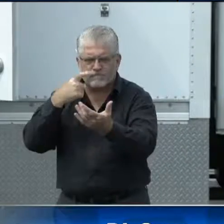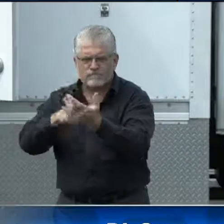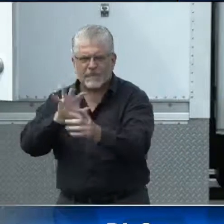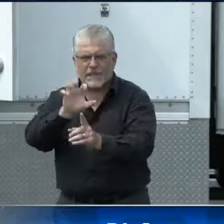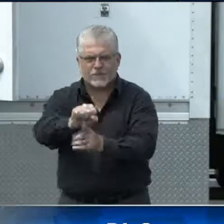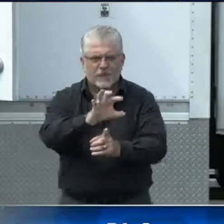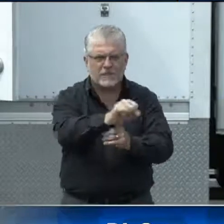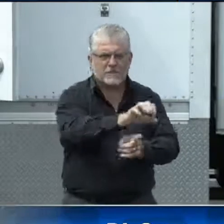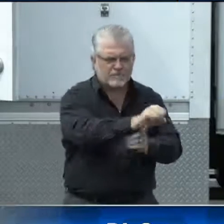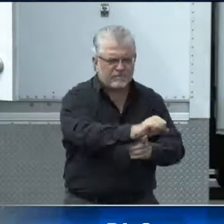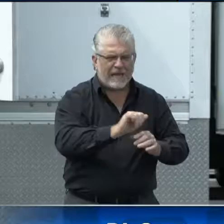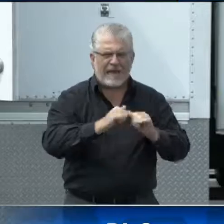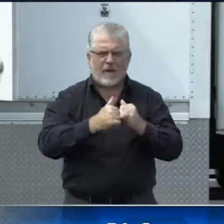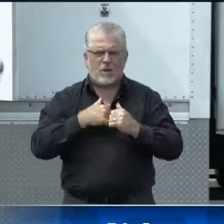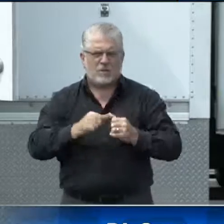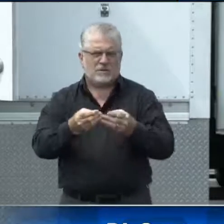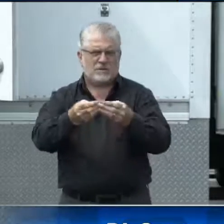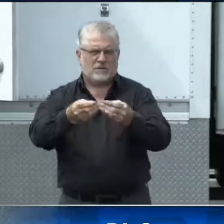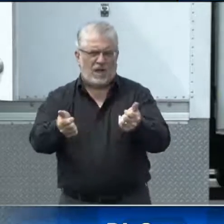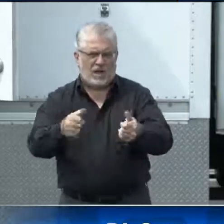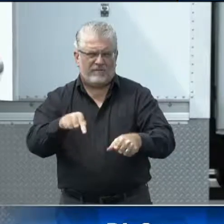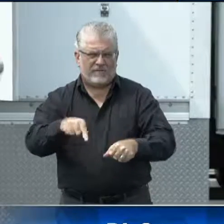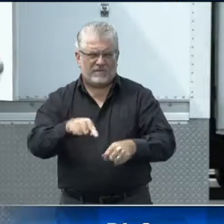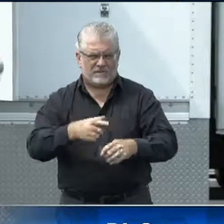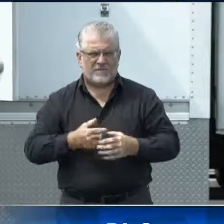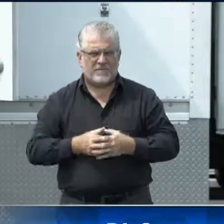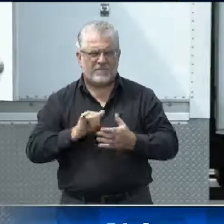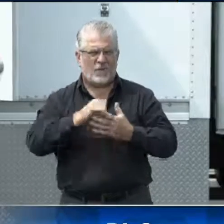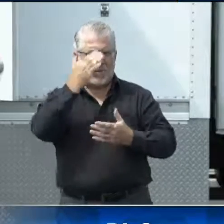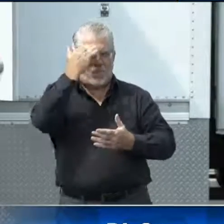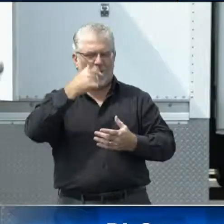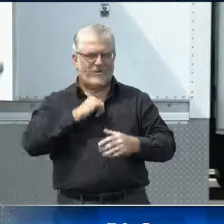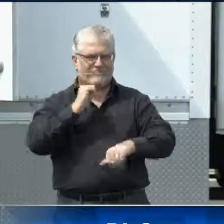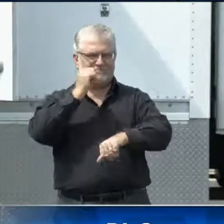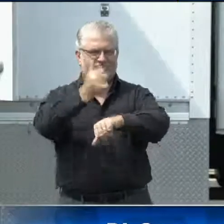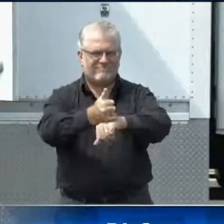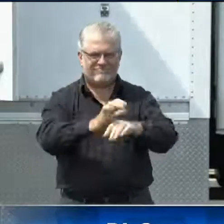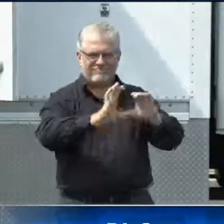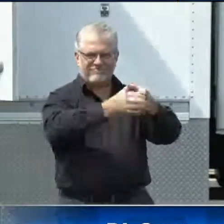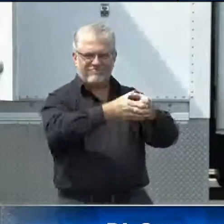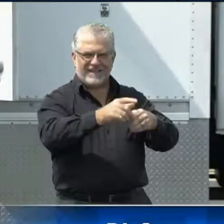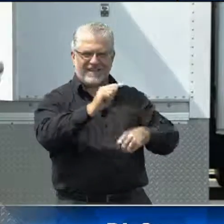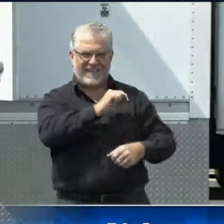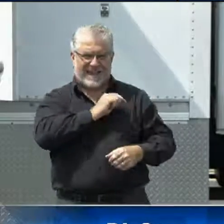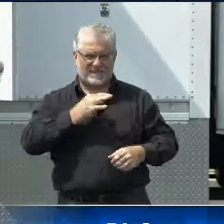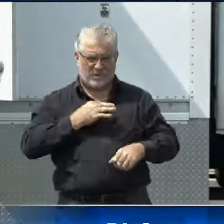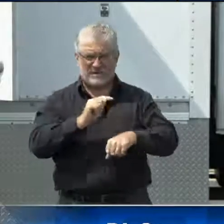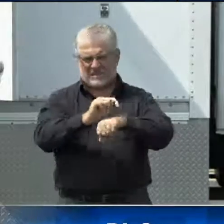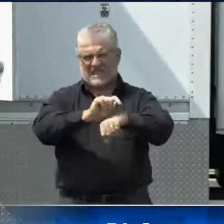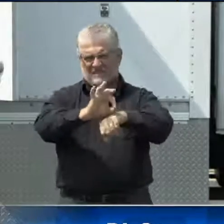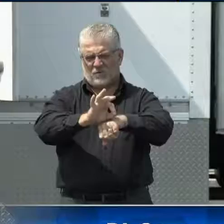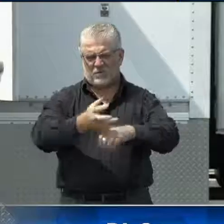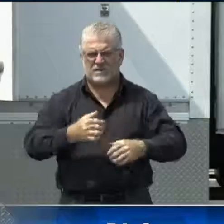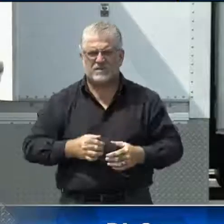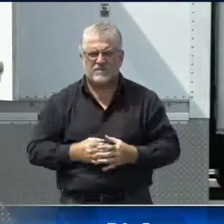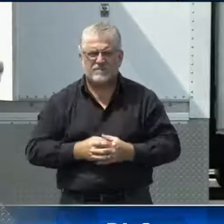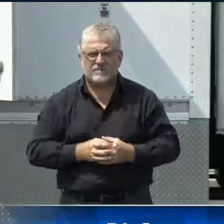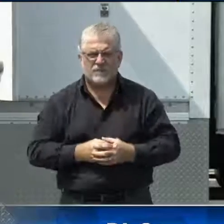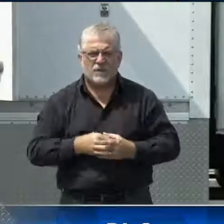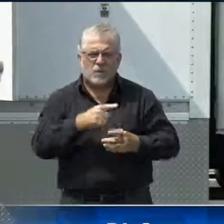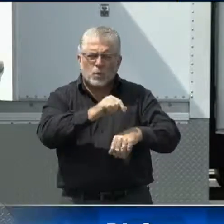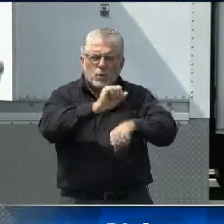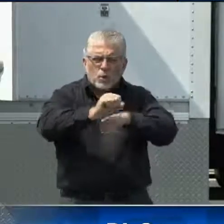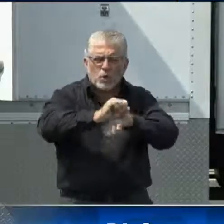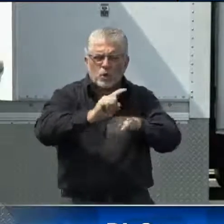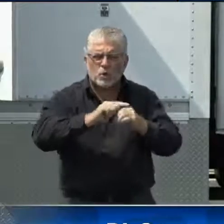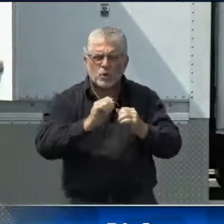is because of this task force that we have been able to build such strong relationships with